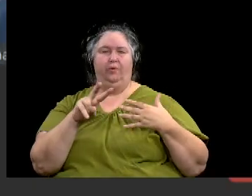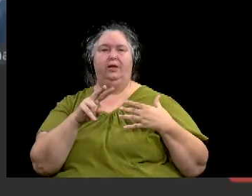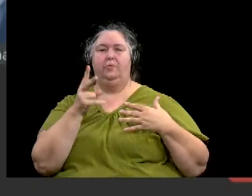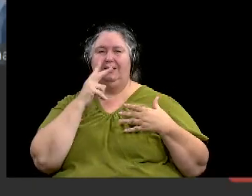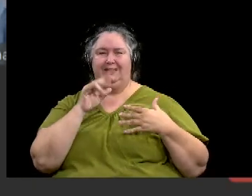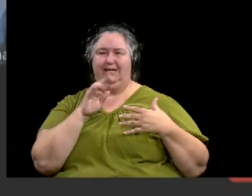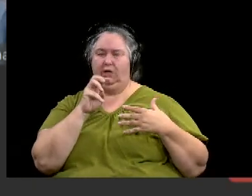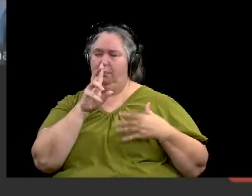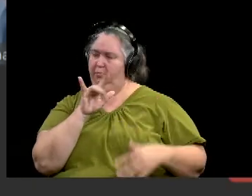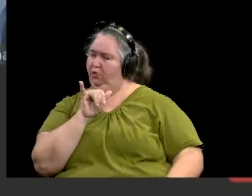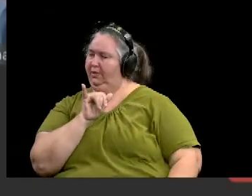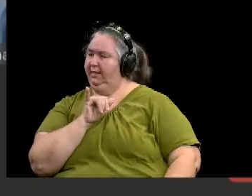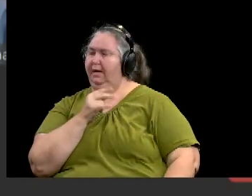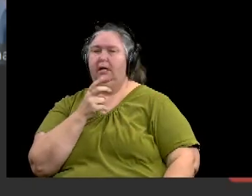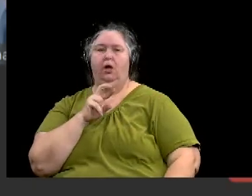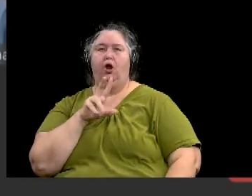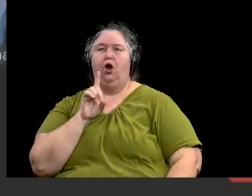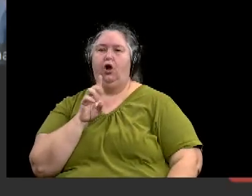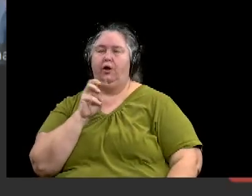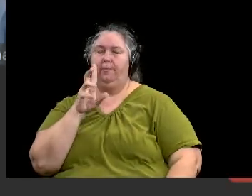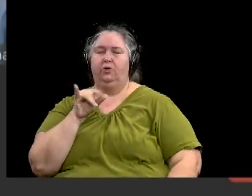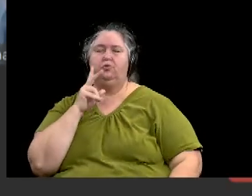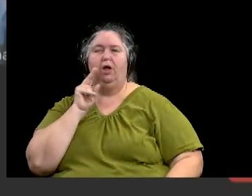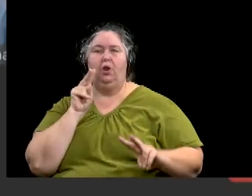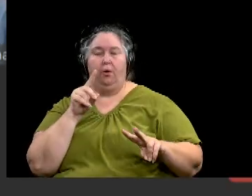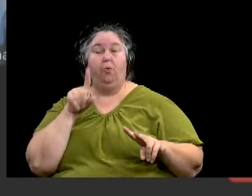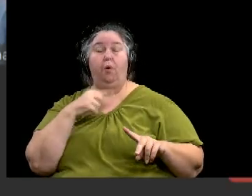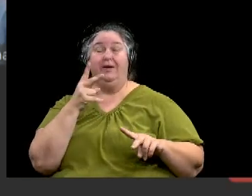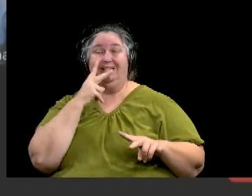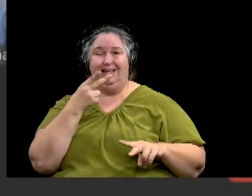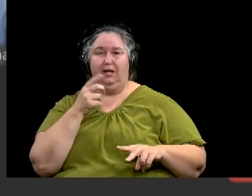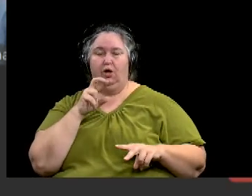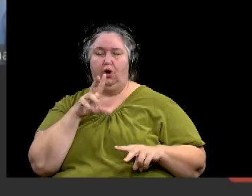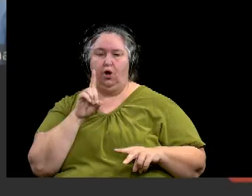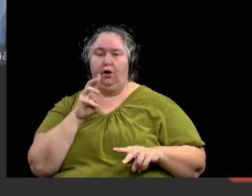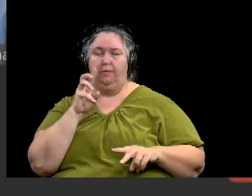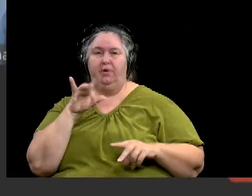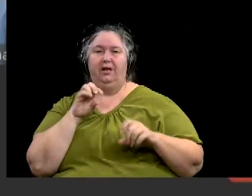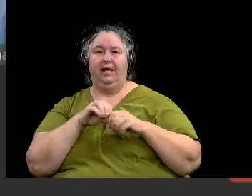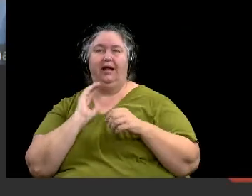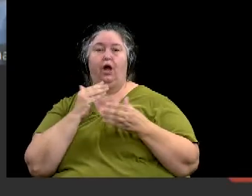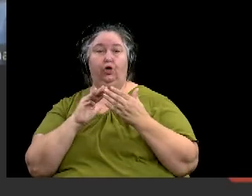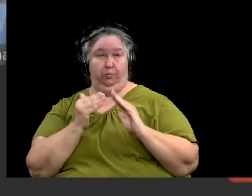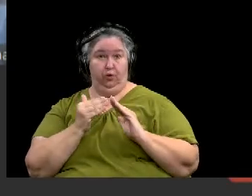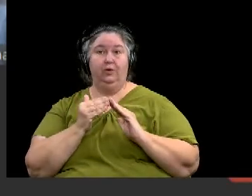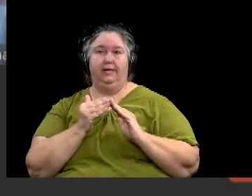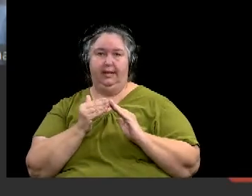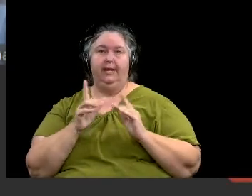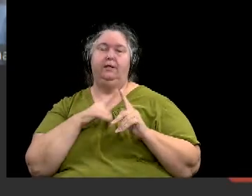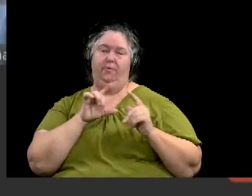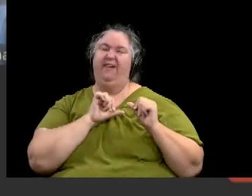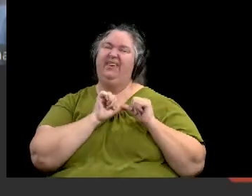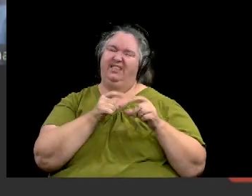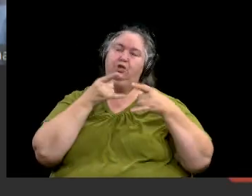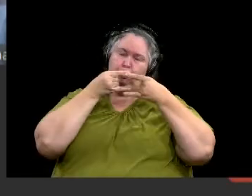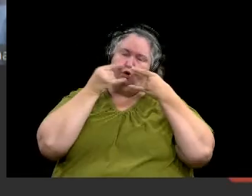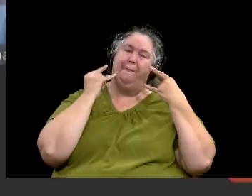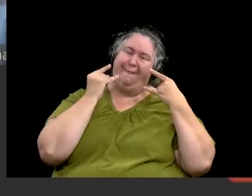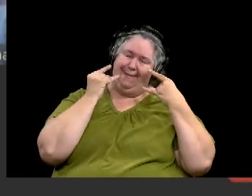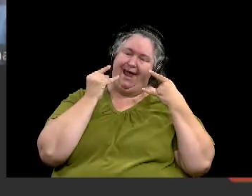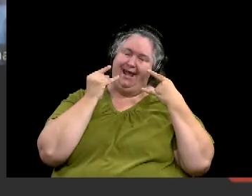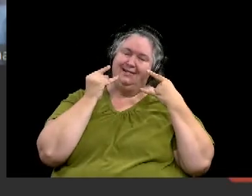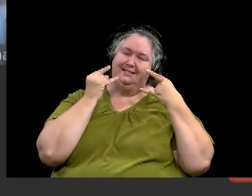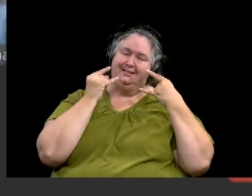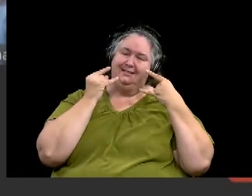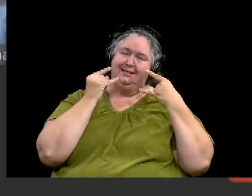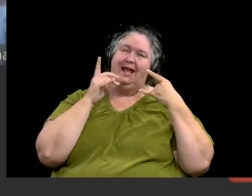see herd immunity in our community, we'll need to continue to wear masks and our social distance, which is, yeah, I agree, Dr.